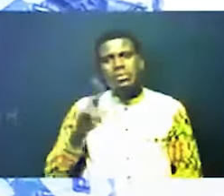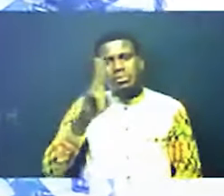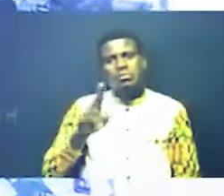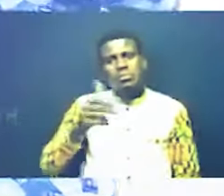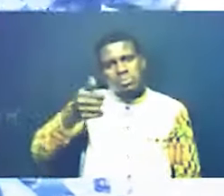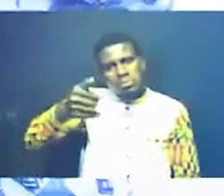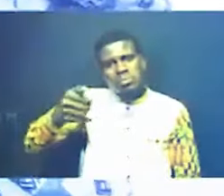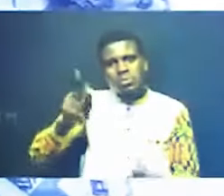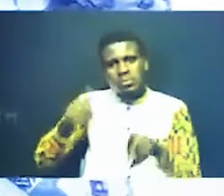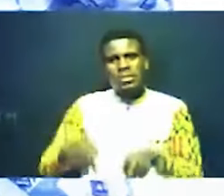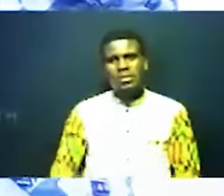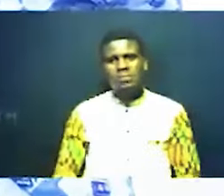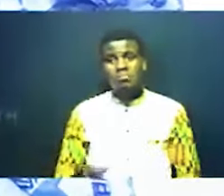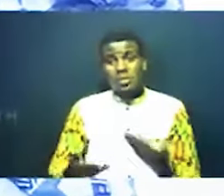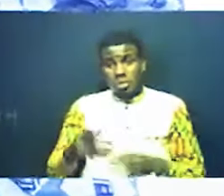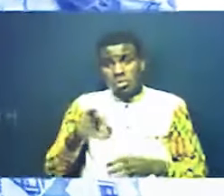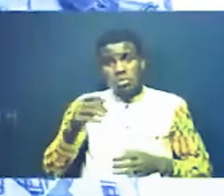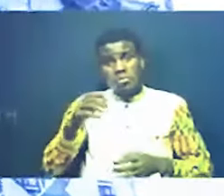insult you with them.